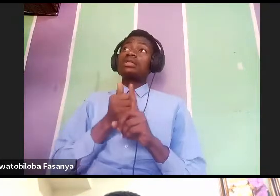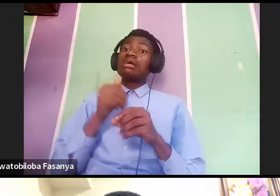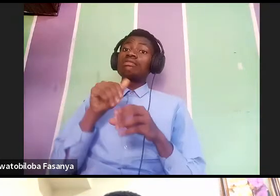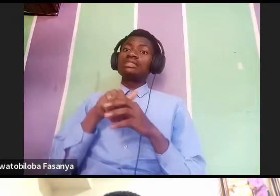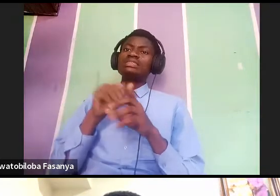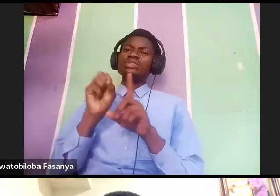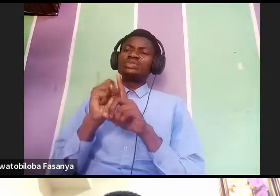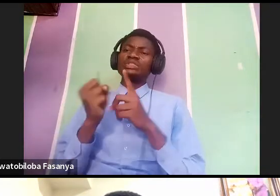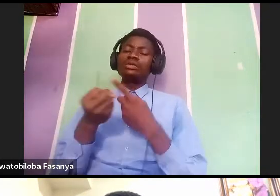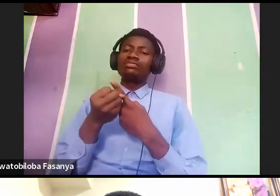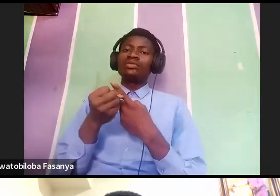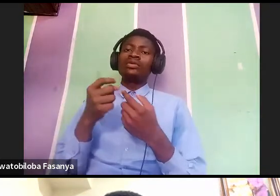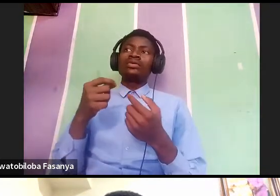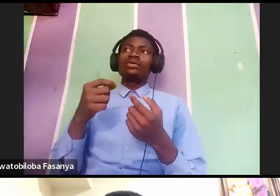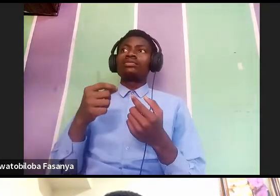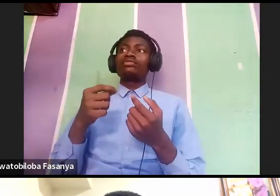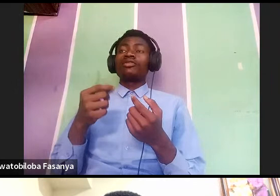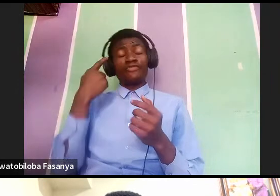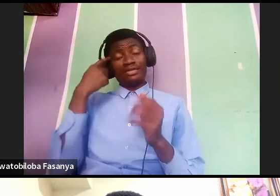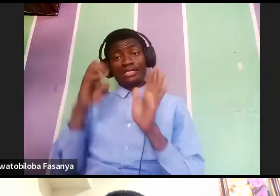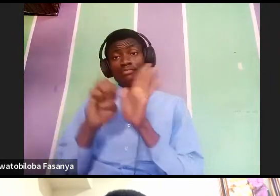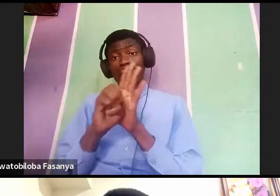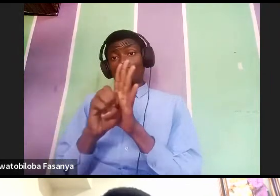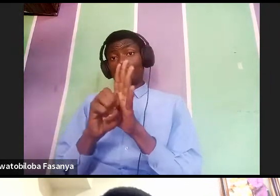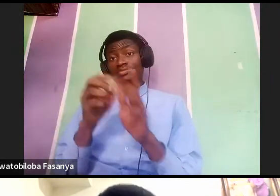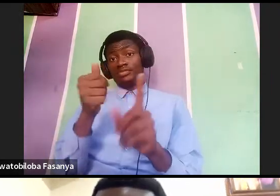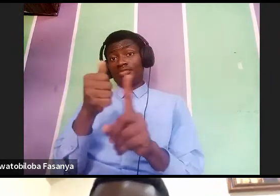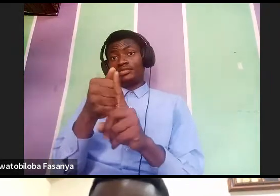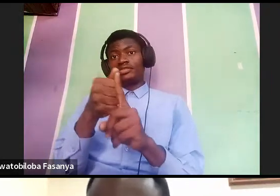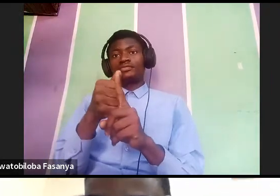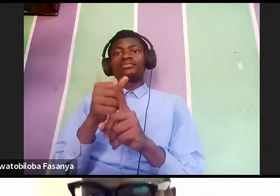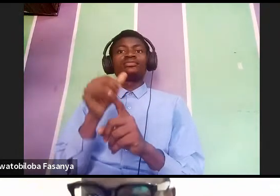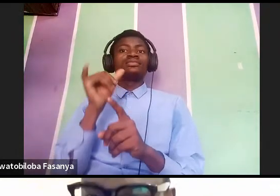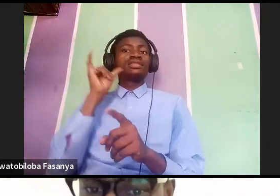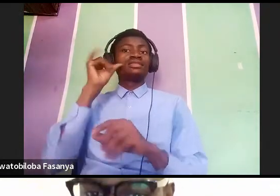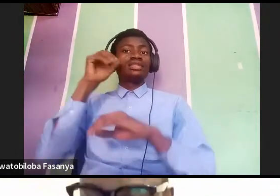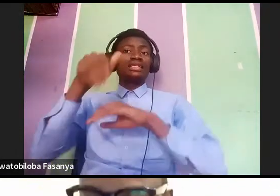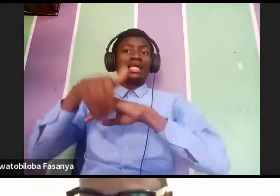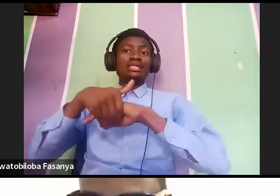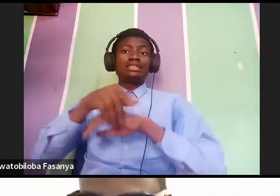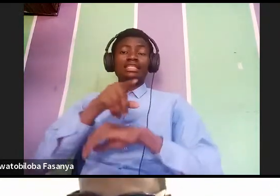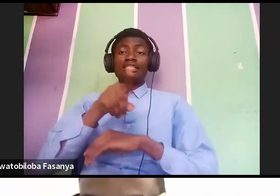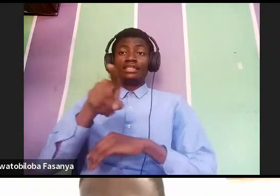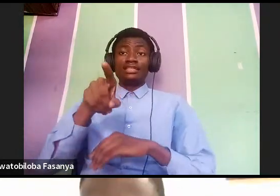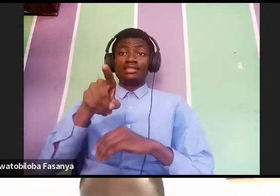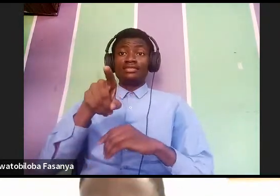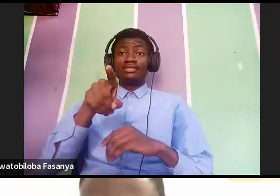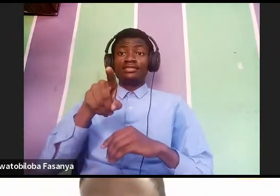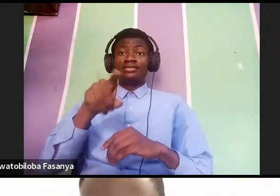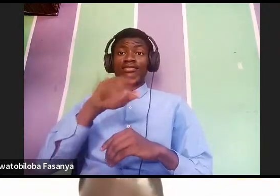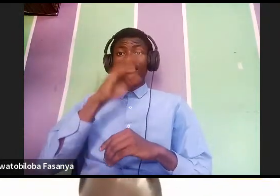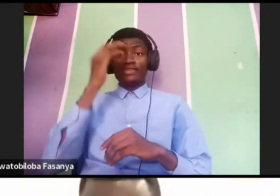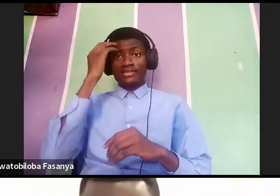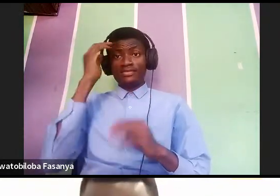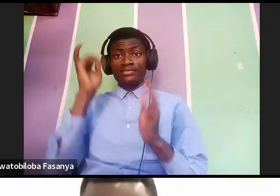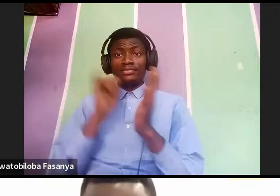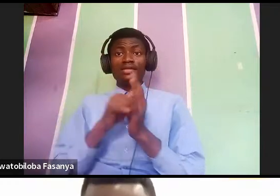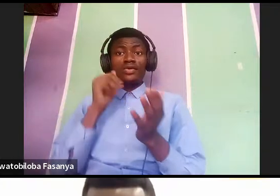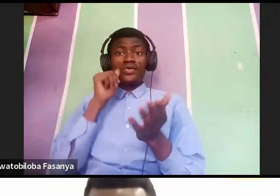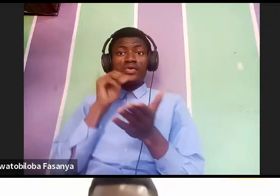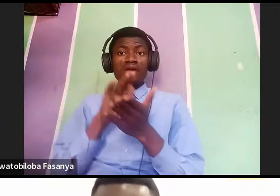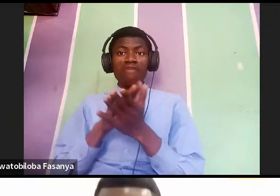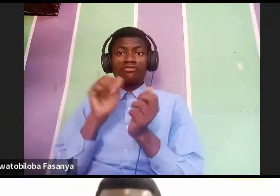just like if I'm to use myself, for example, just like yesterday night before this morning, I never knew that my wife and my 2 kids are going to come down with